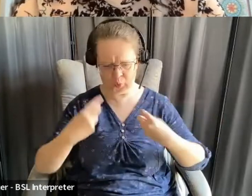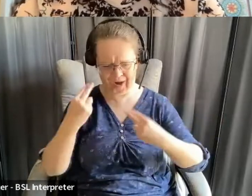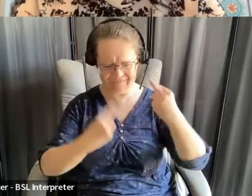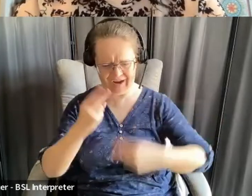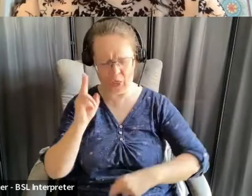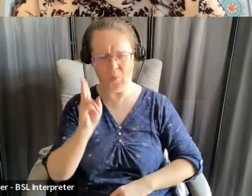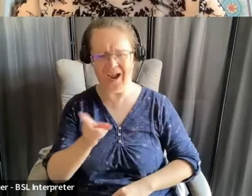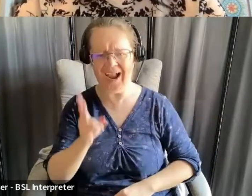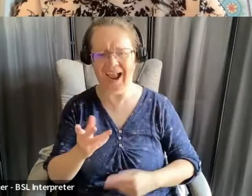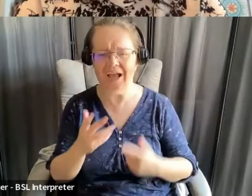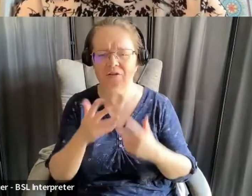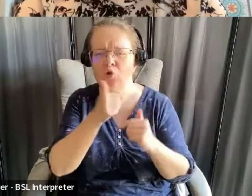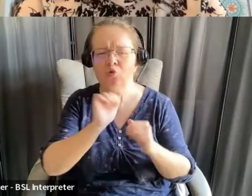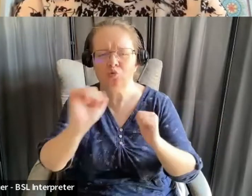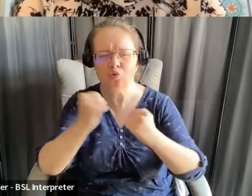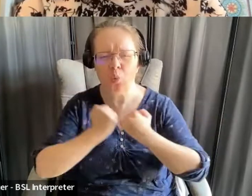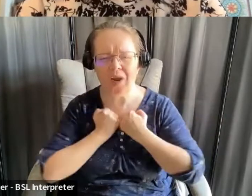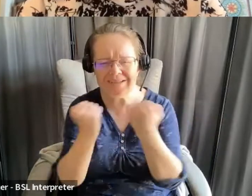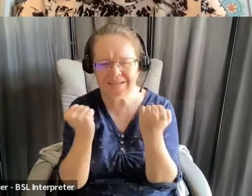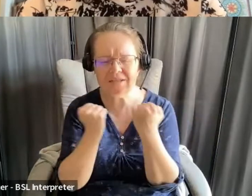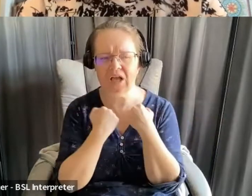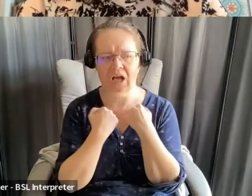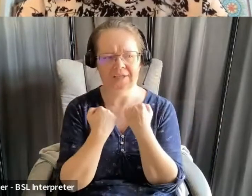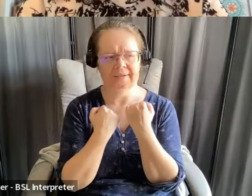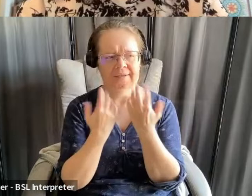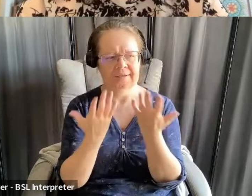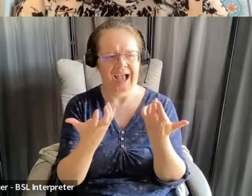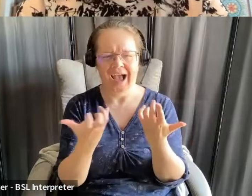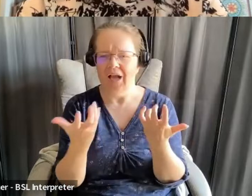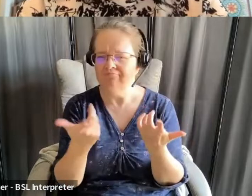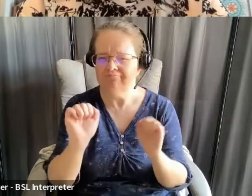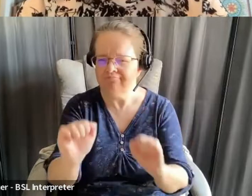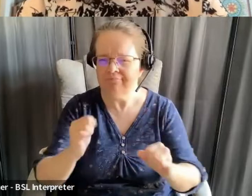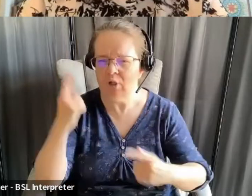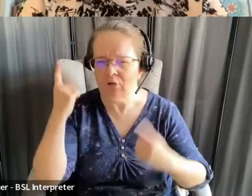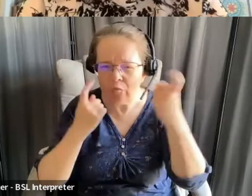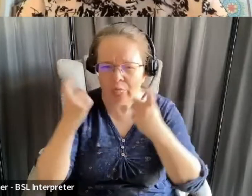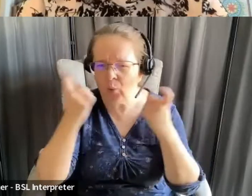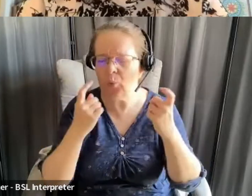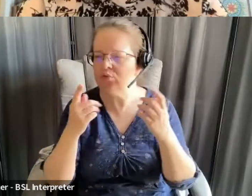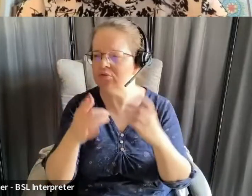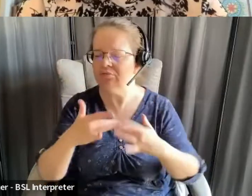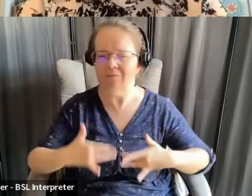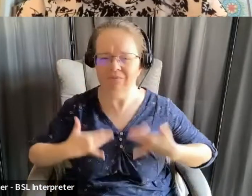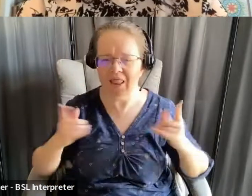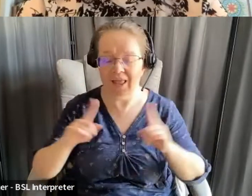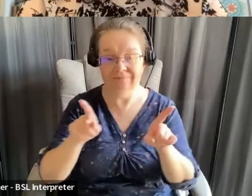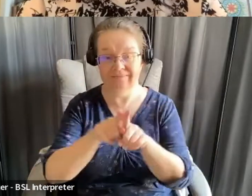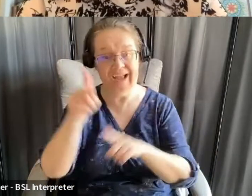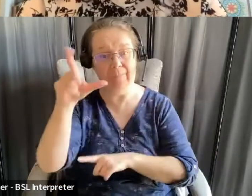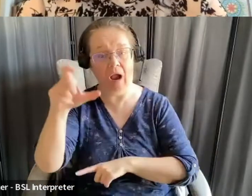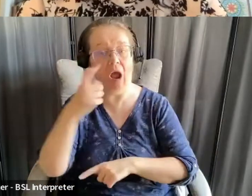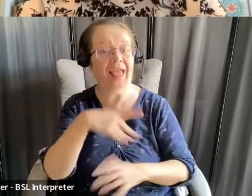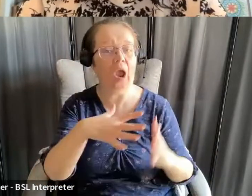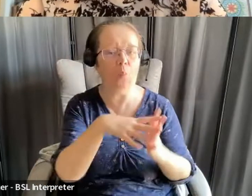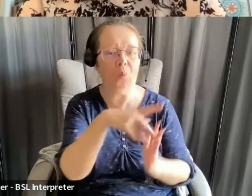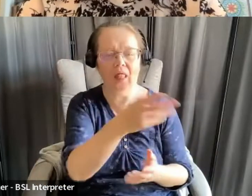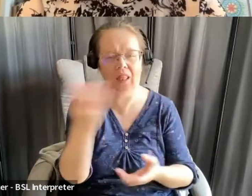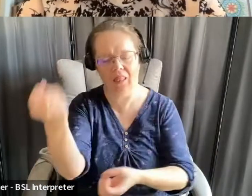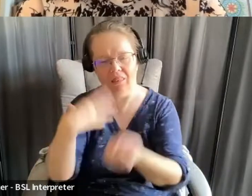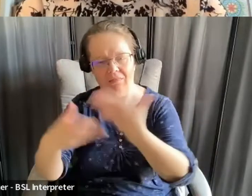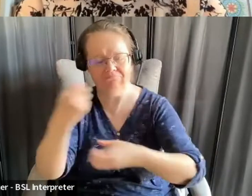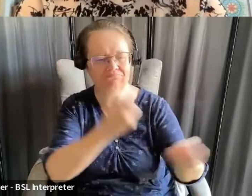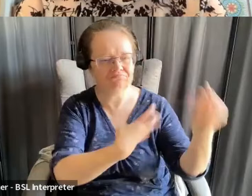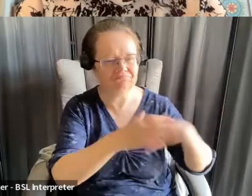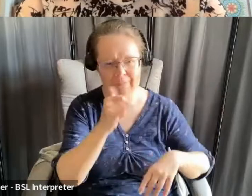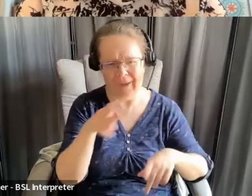your insights, or what your thoughts and feelings are as Carley and Will are sharing their stories here.